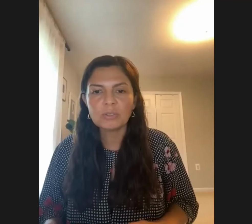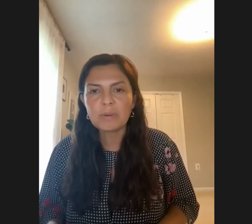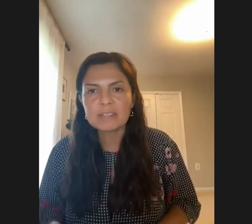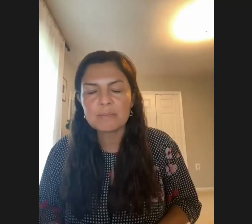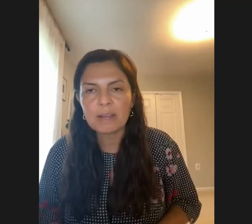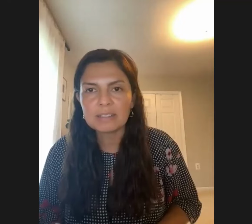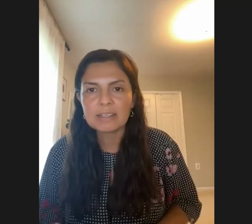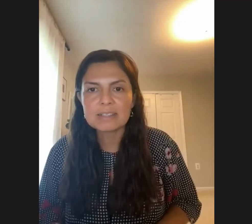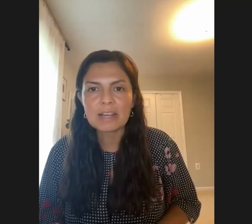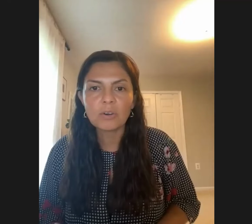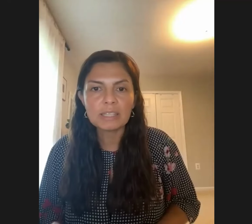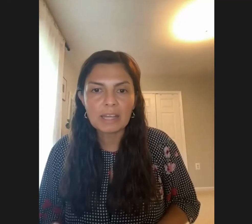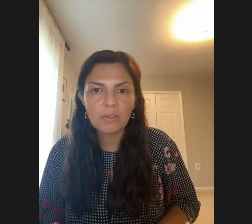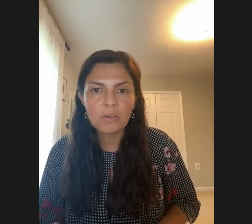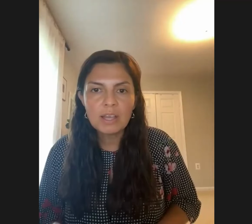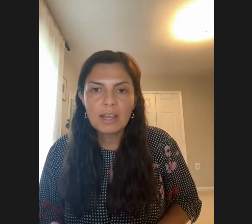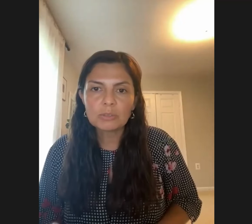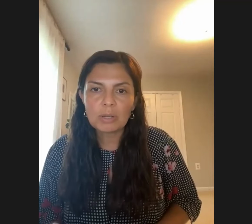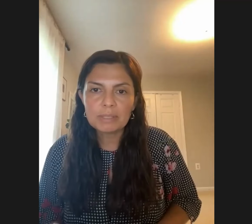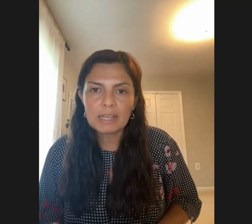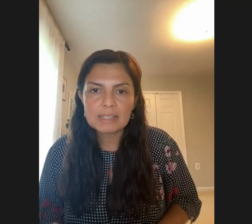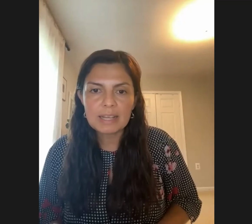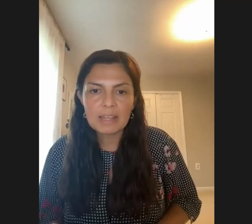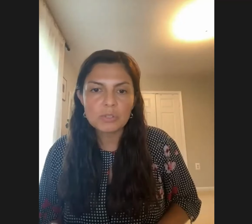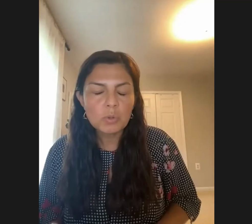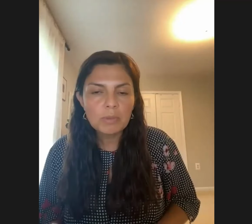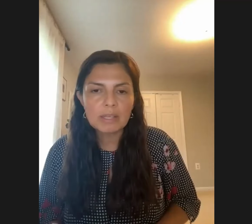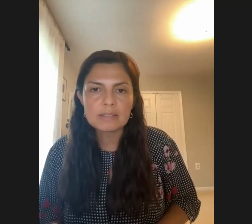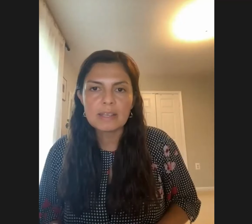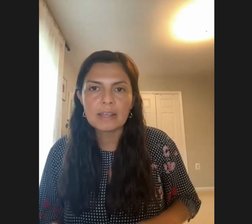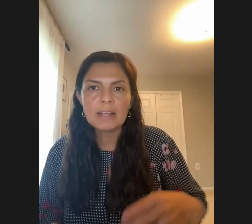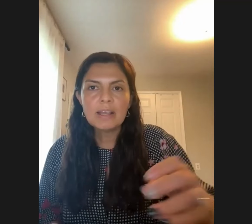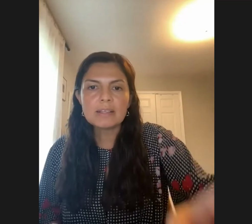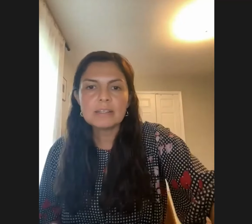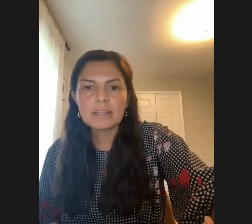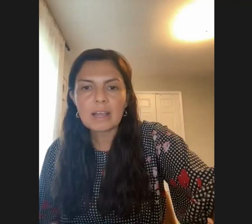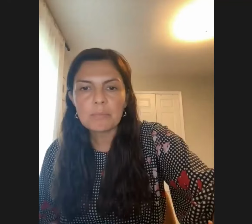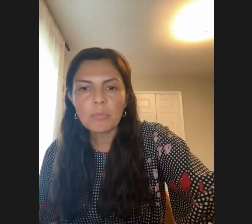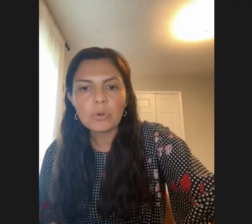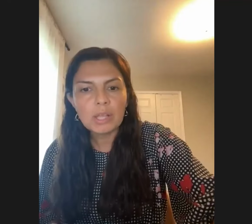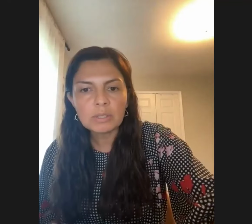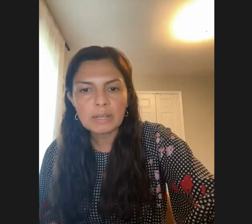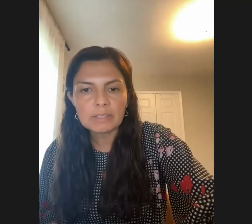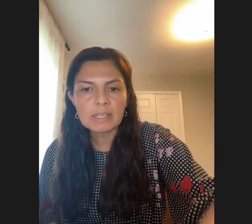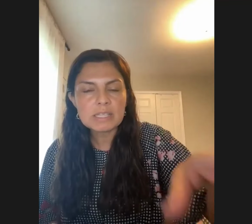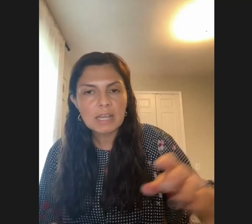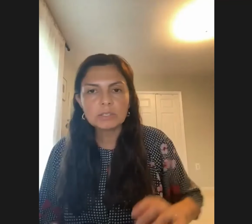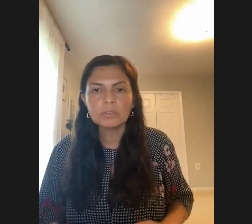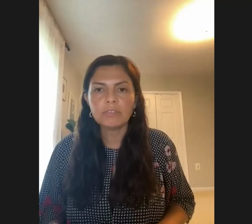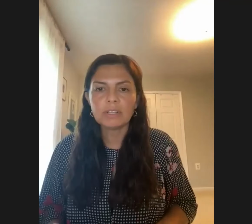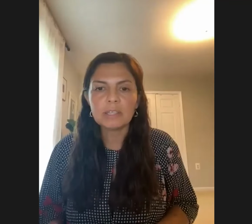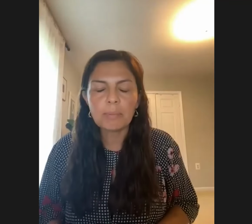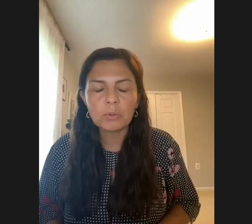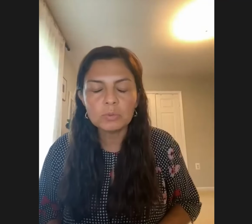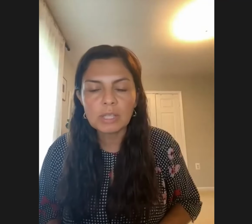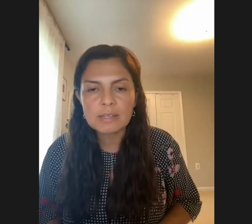to take the chance to salute our 800 or so participants that are currently in our Zoom room and who are following this